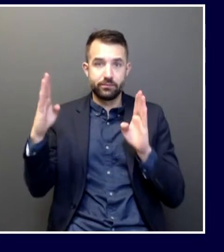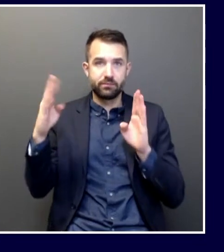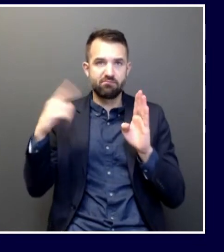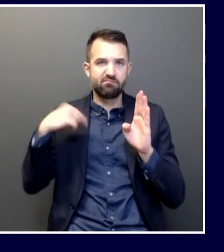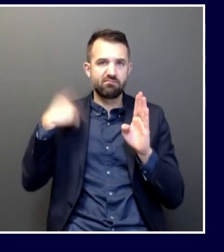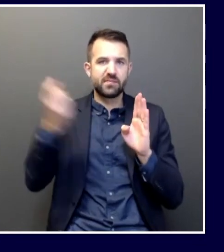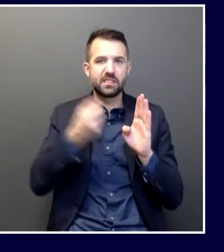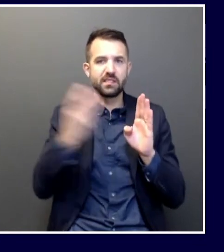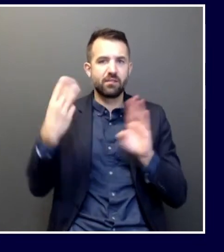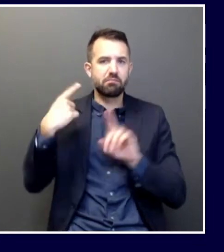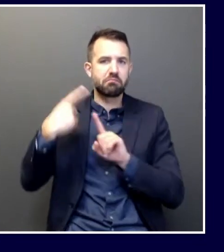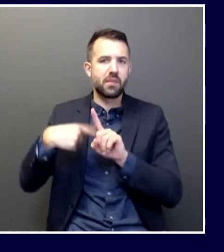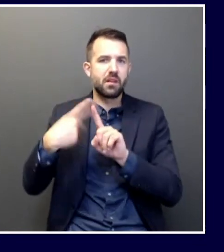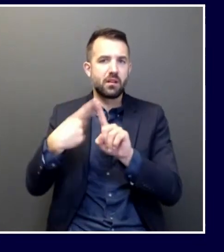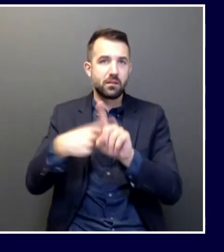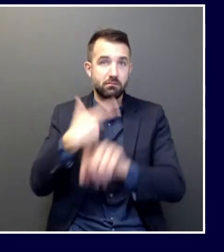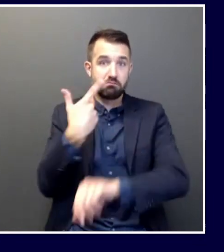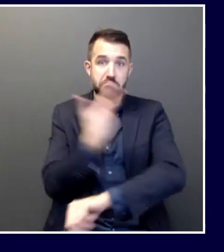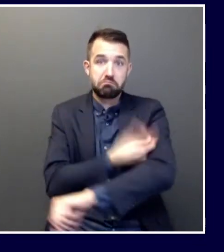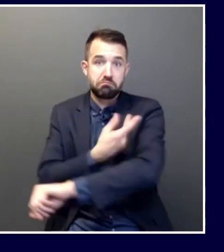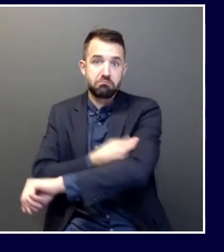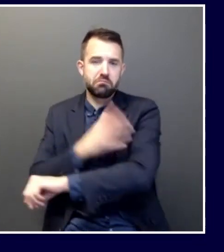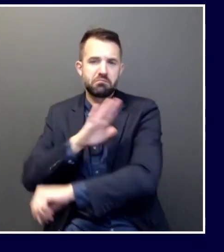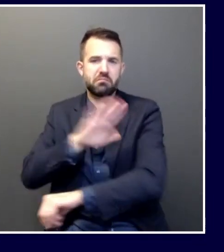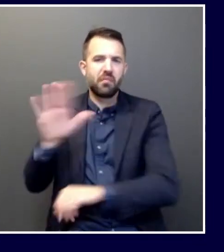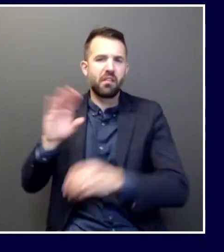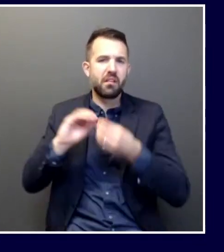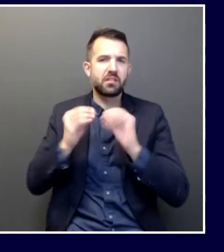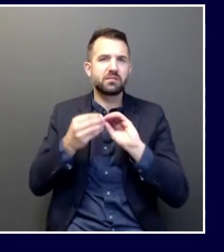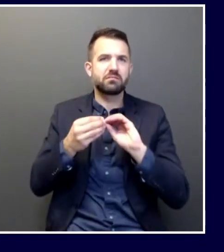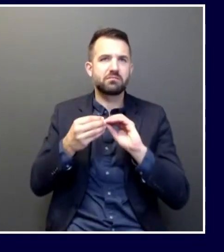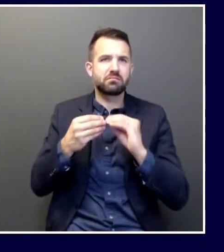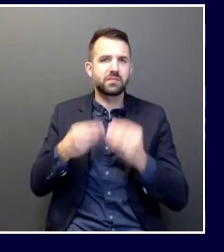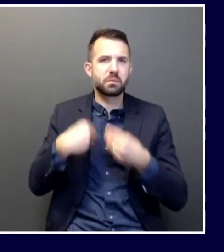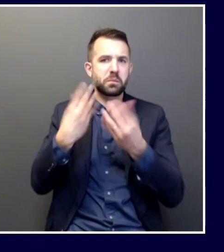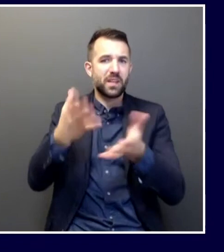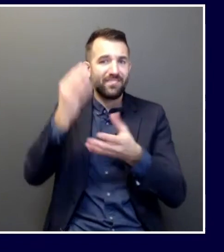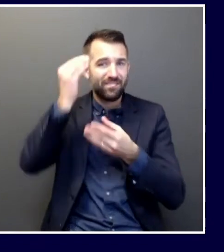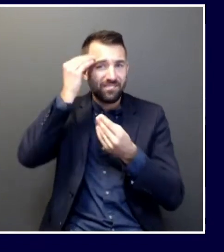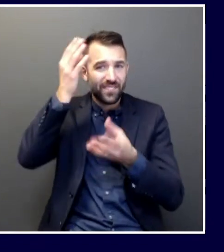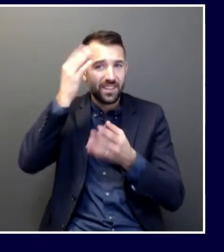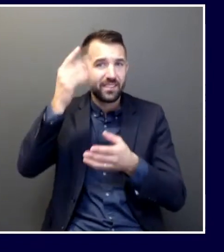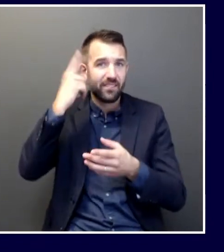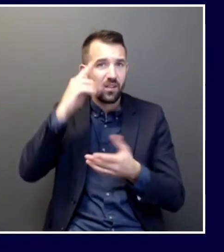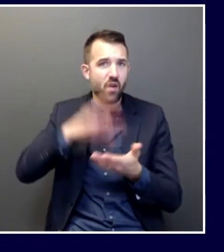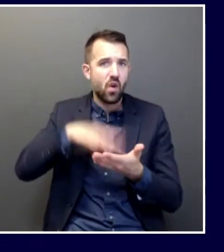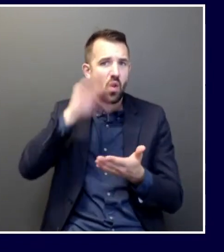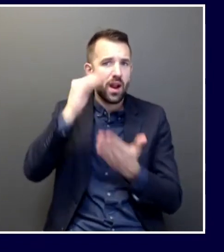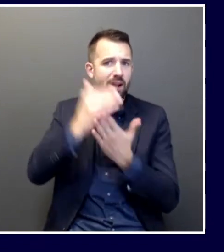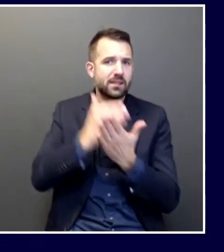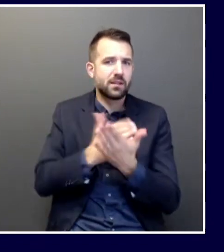inform officials in this new stage? Are there any lessons from those previous efforts?